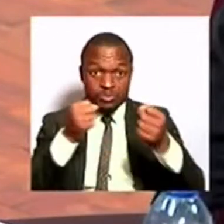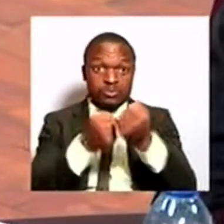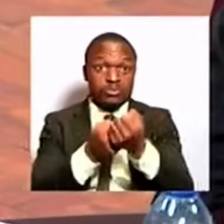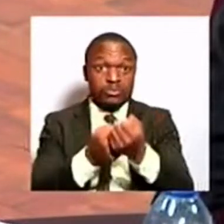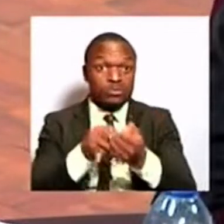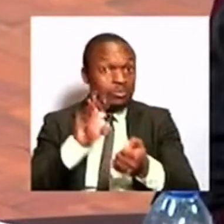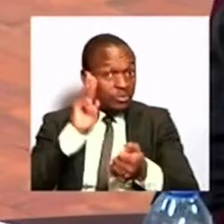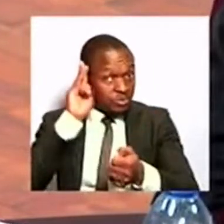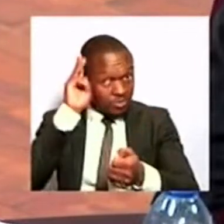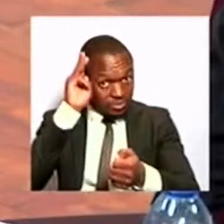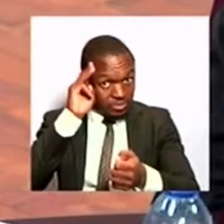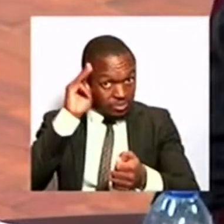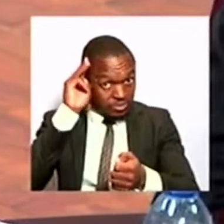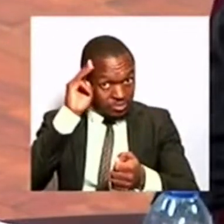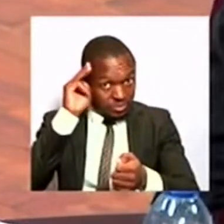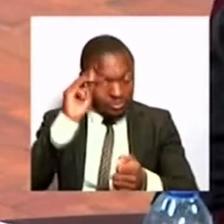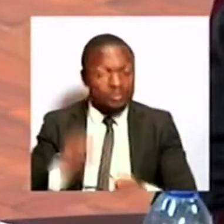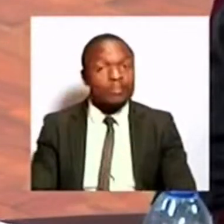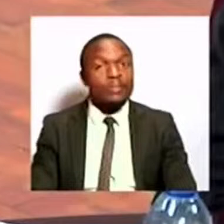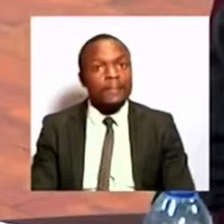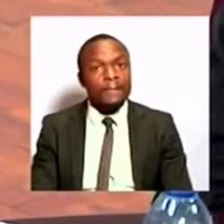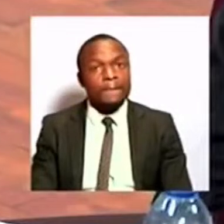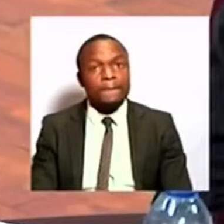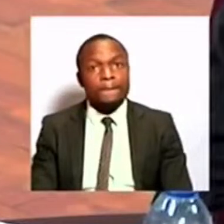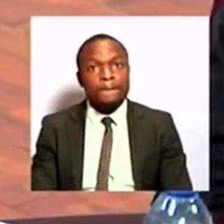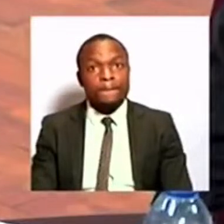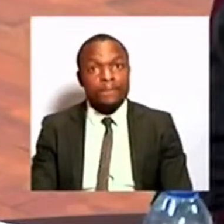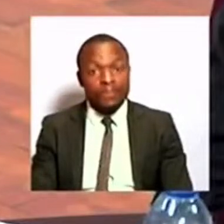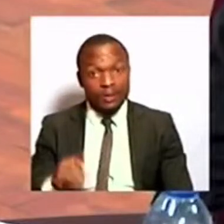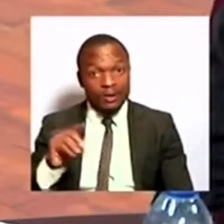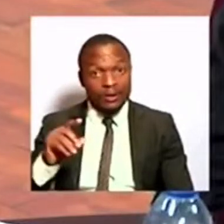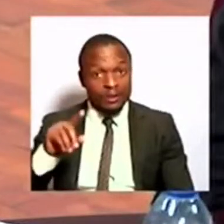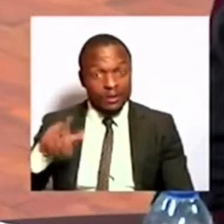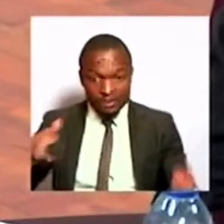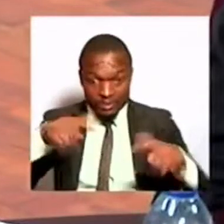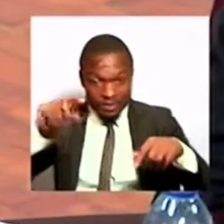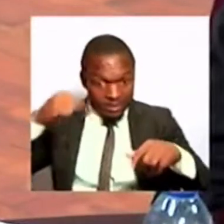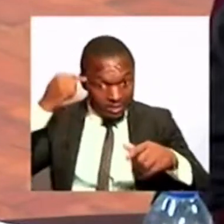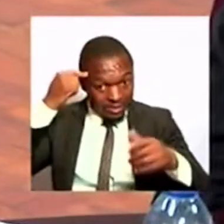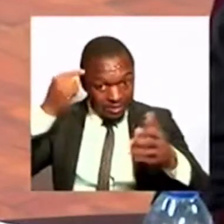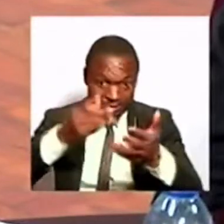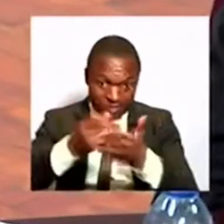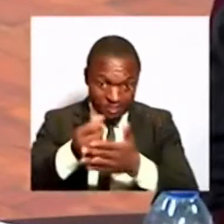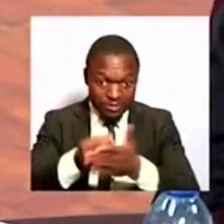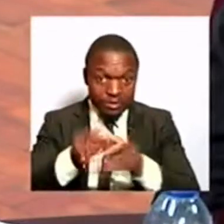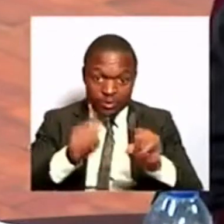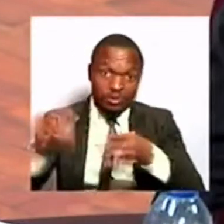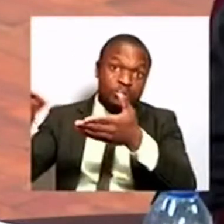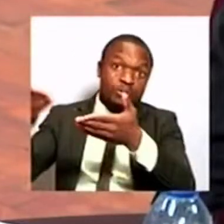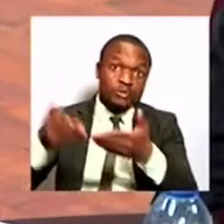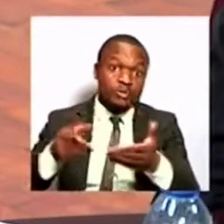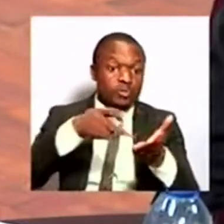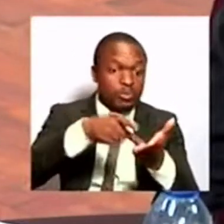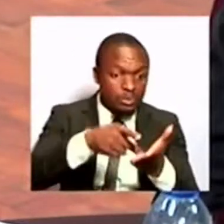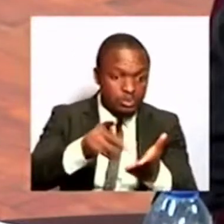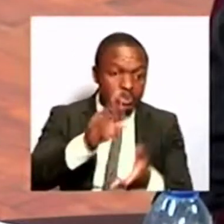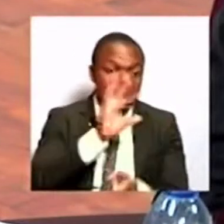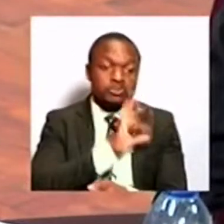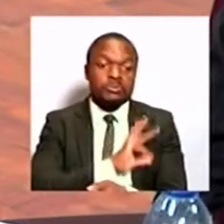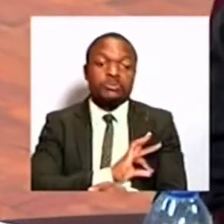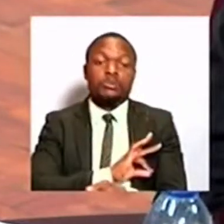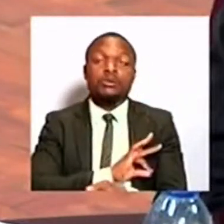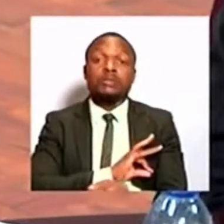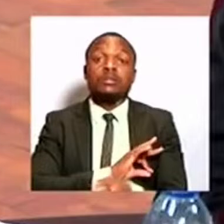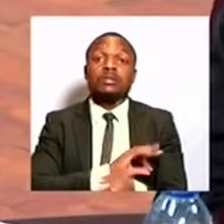the ministry in terms of the equalization fund. So when that money comes, we pay the net salary and then pay